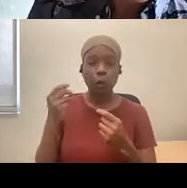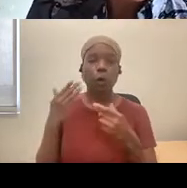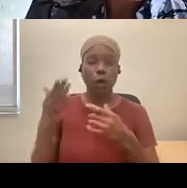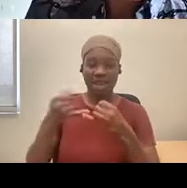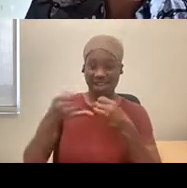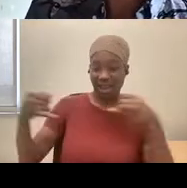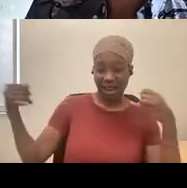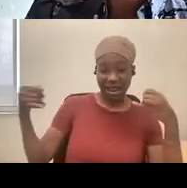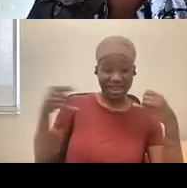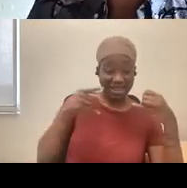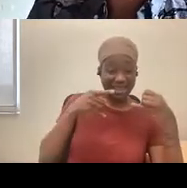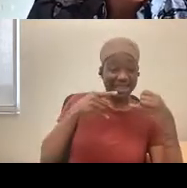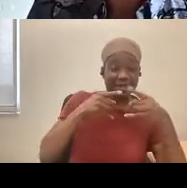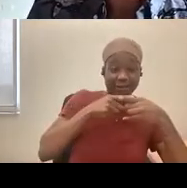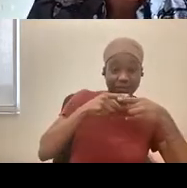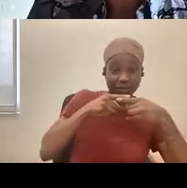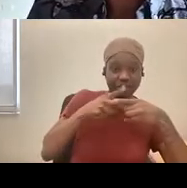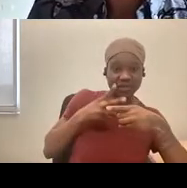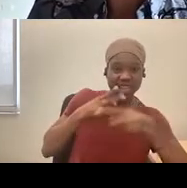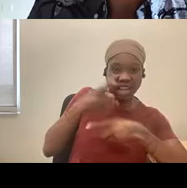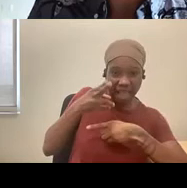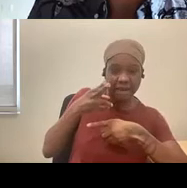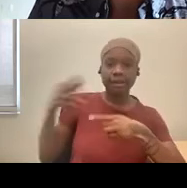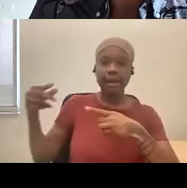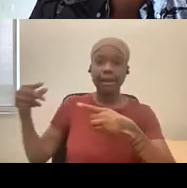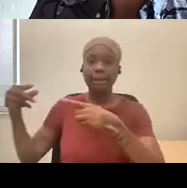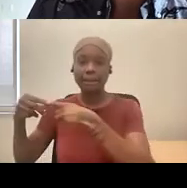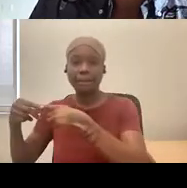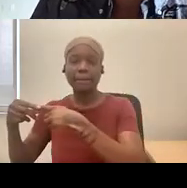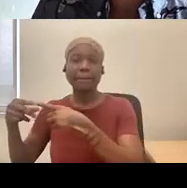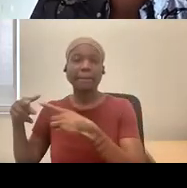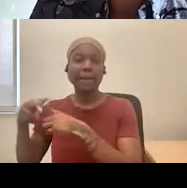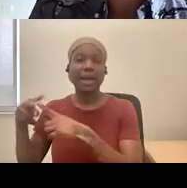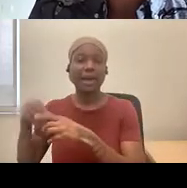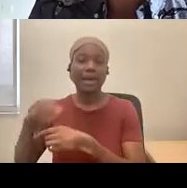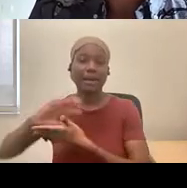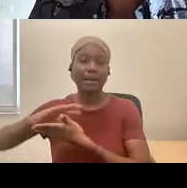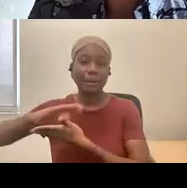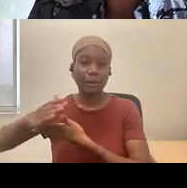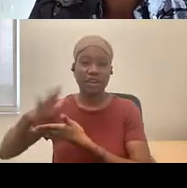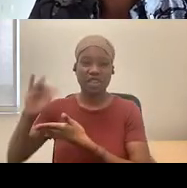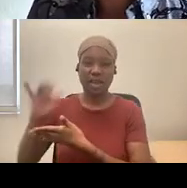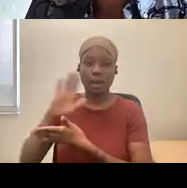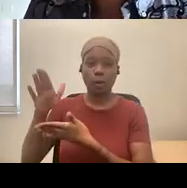That should work for you if you have to do that, if you can't leave your phone outside the room or your computer.